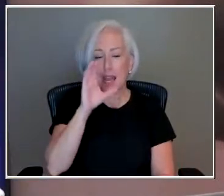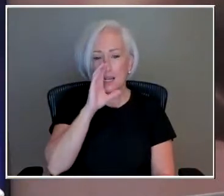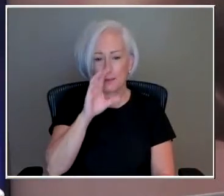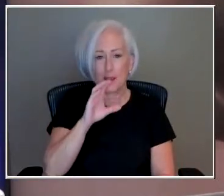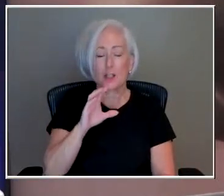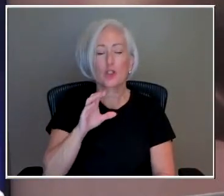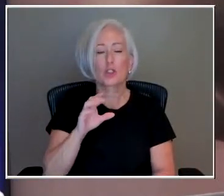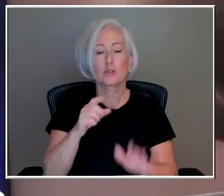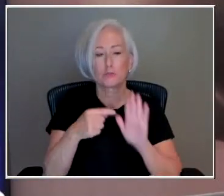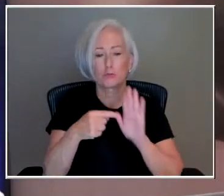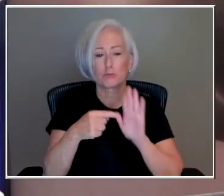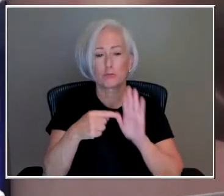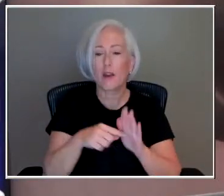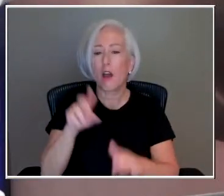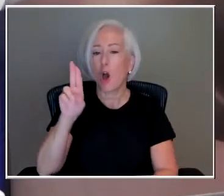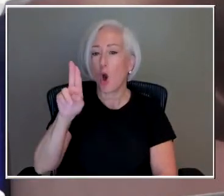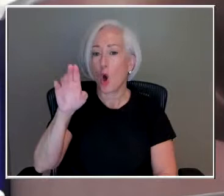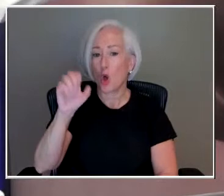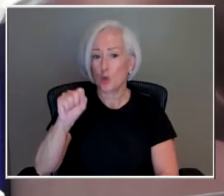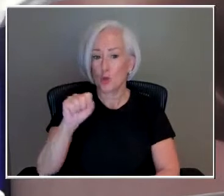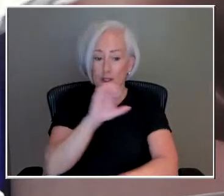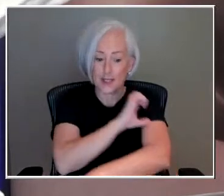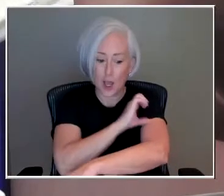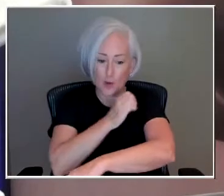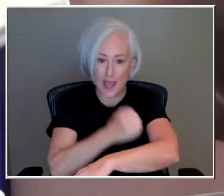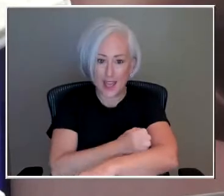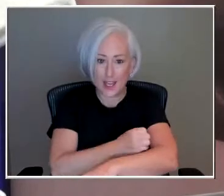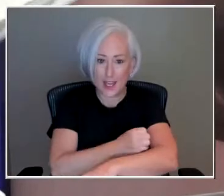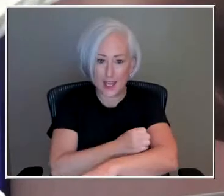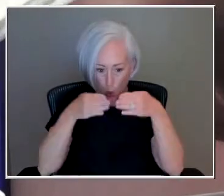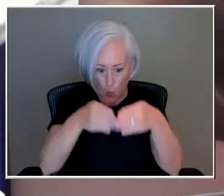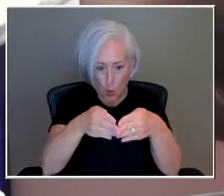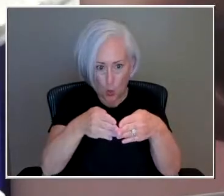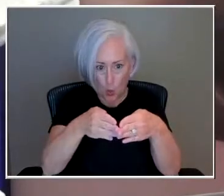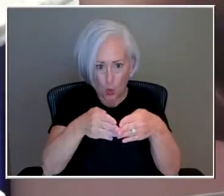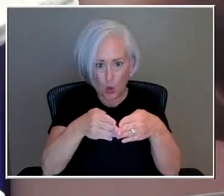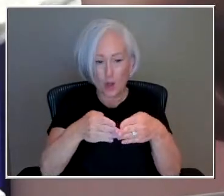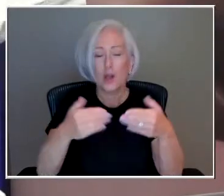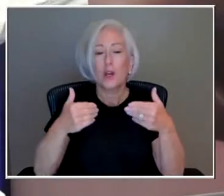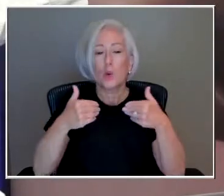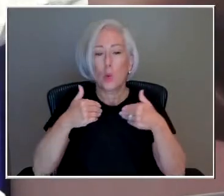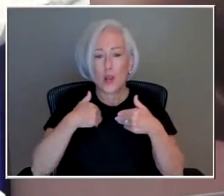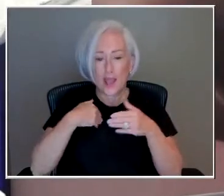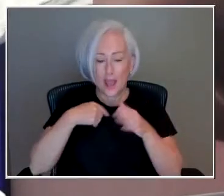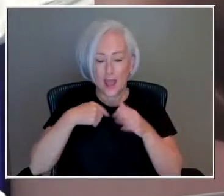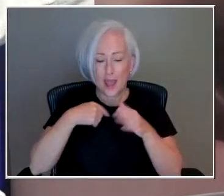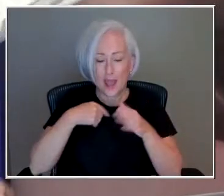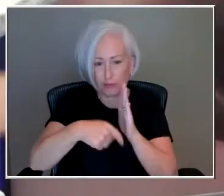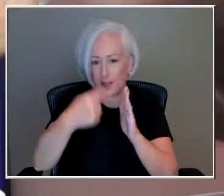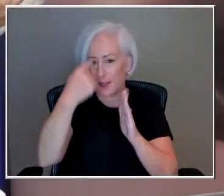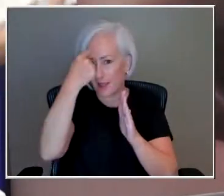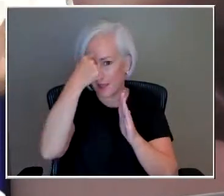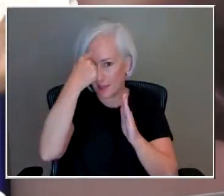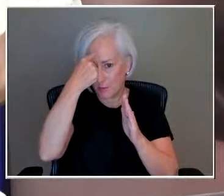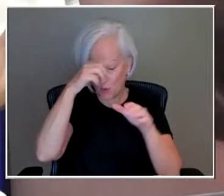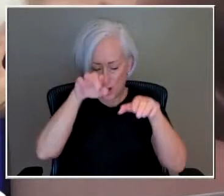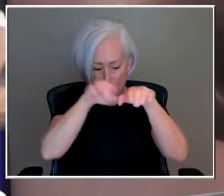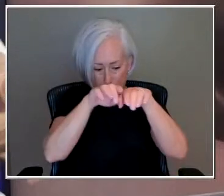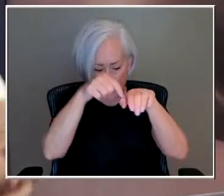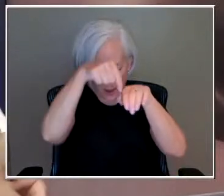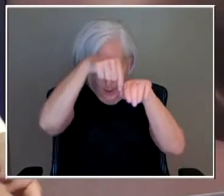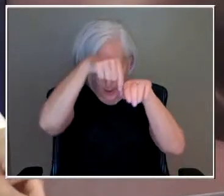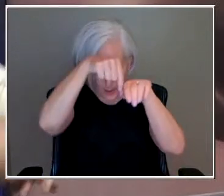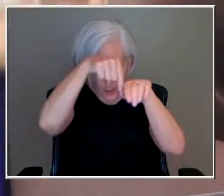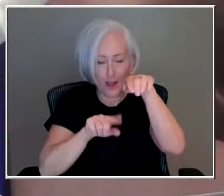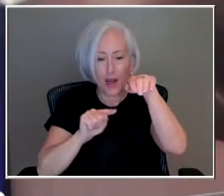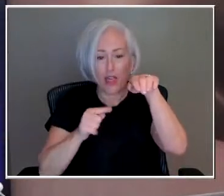energy being focused on the target. So there's a target within the thalamus, which is deep within the brain, that is the target of treatments to treat